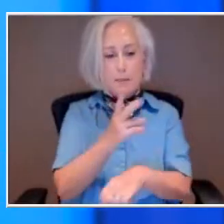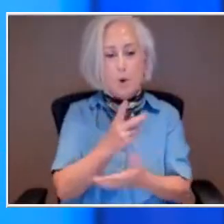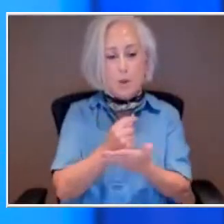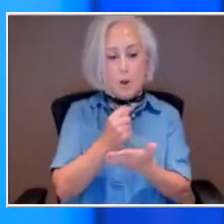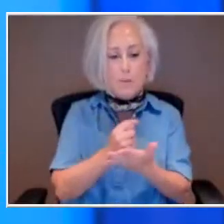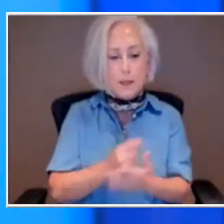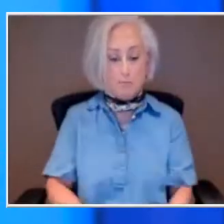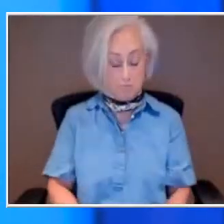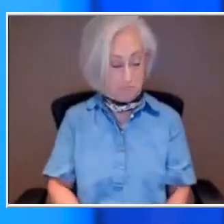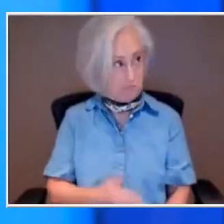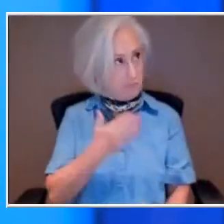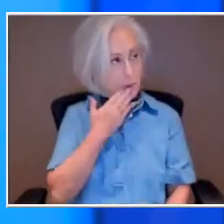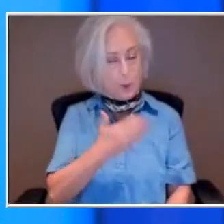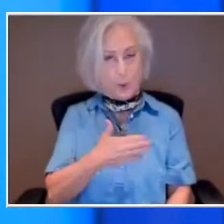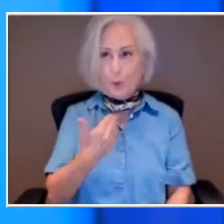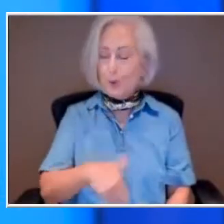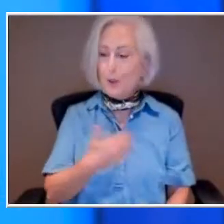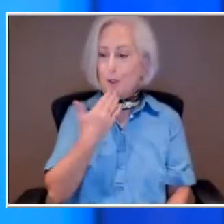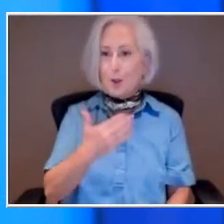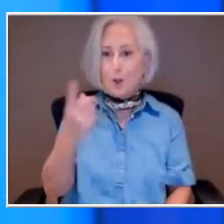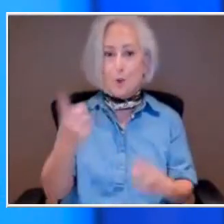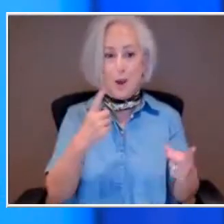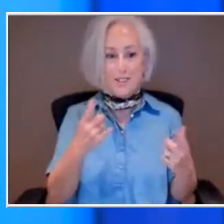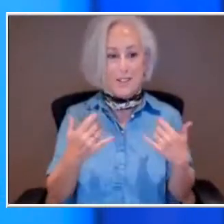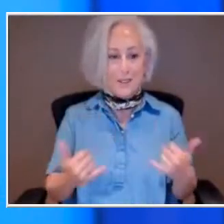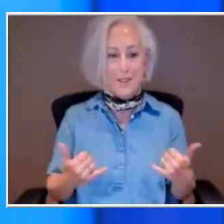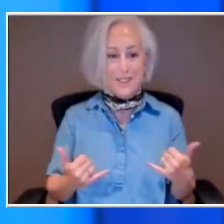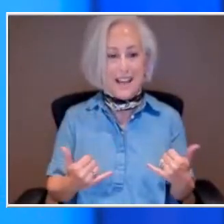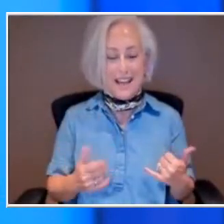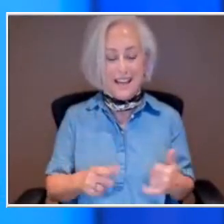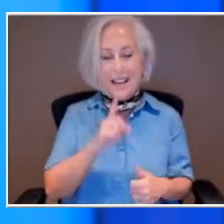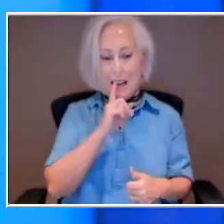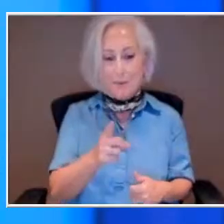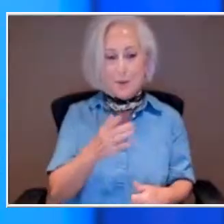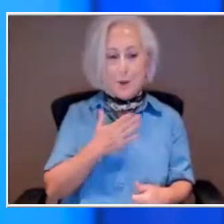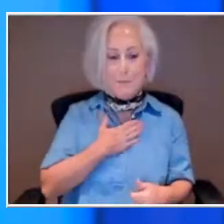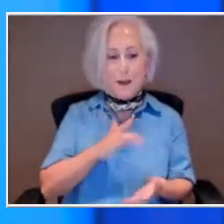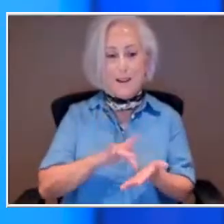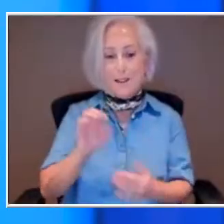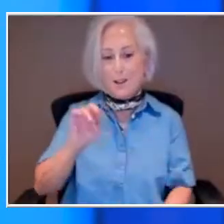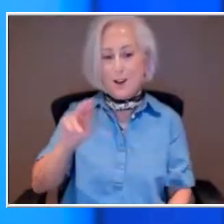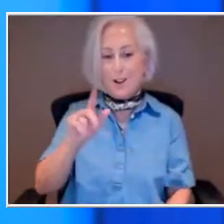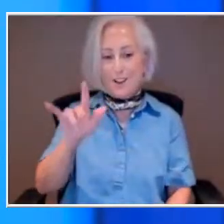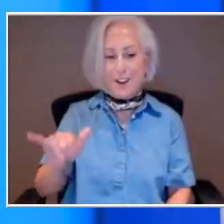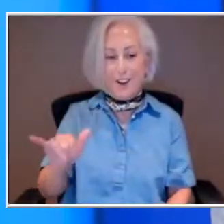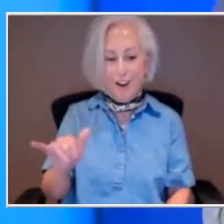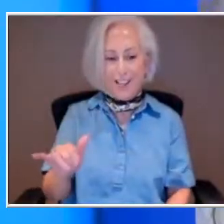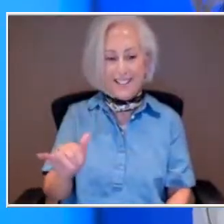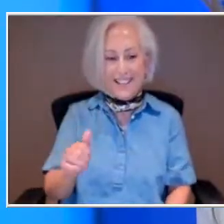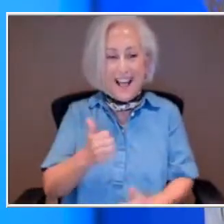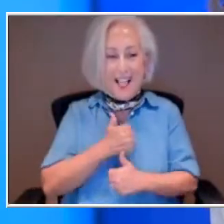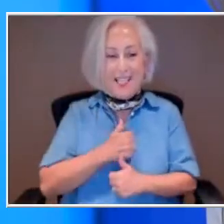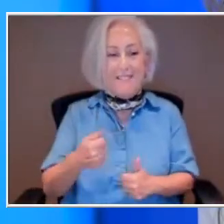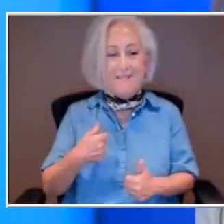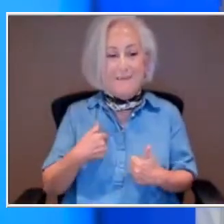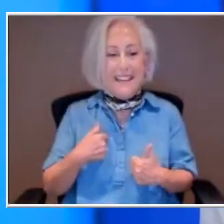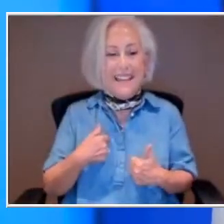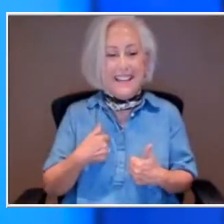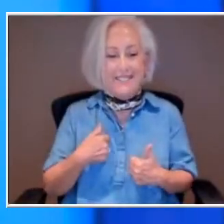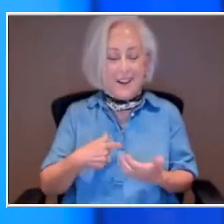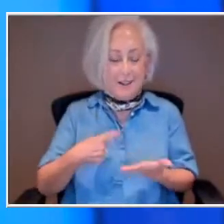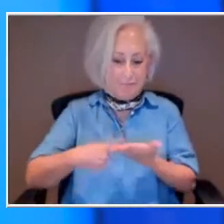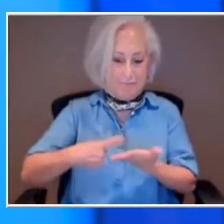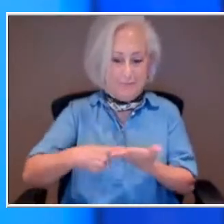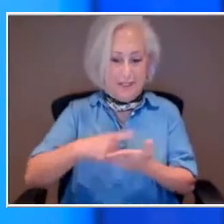Great questions this morning. And I'm sure my medical oncology colleagues are going to love me being a side medical oncologist